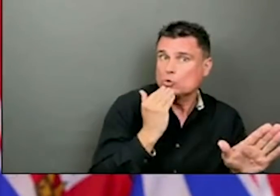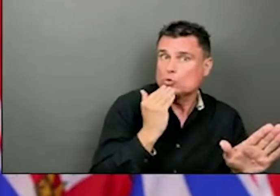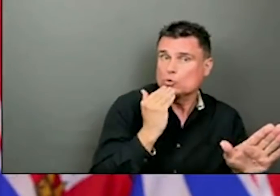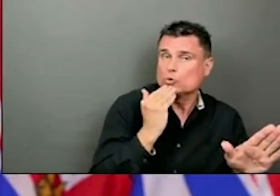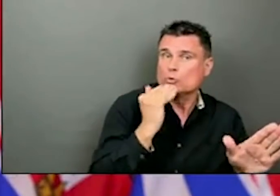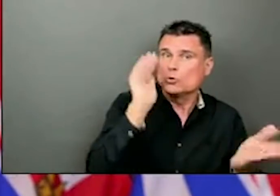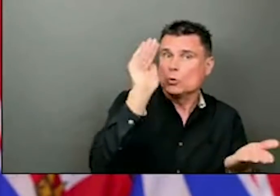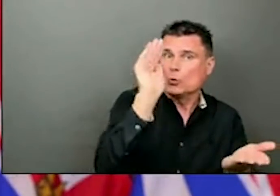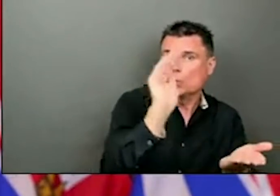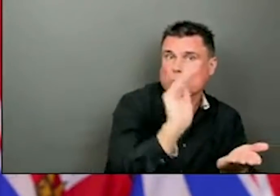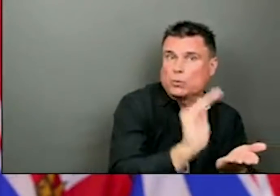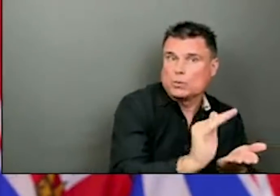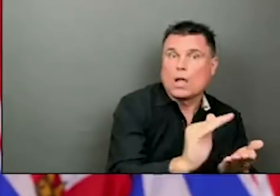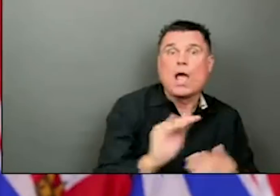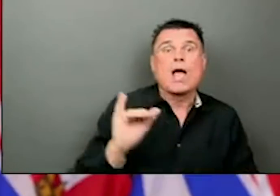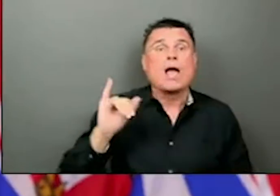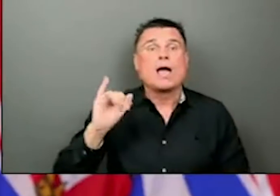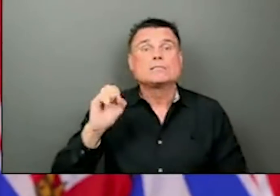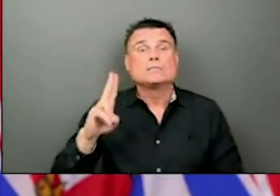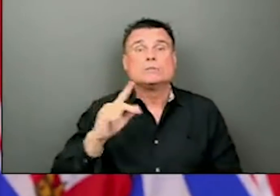today. And that